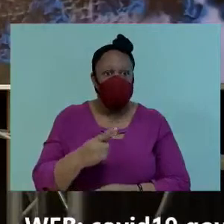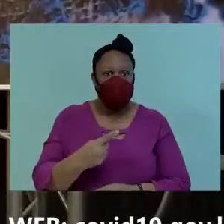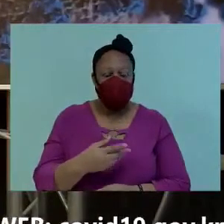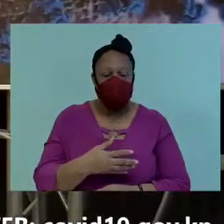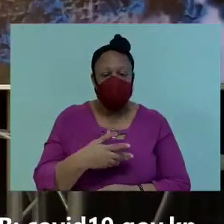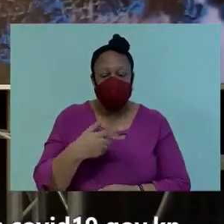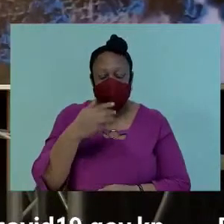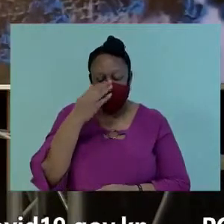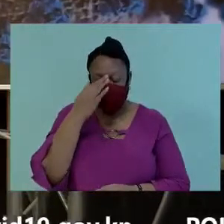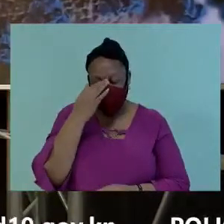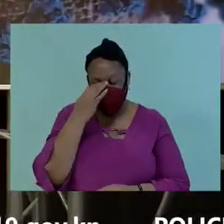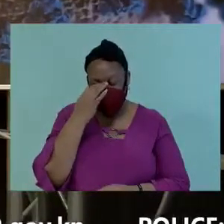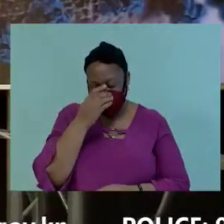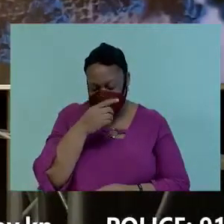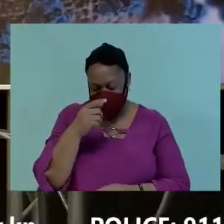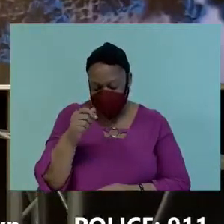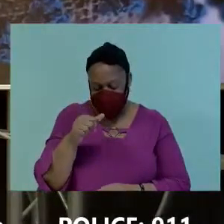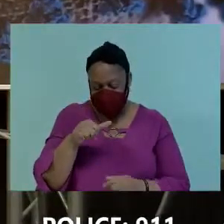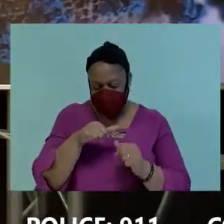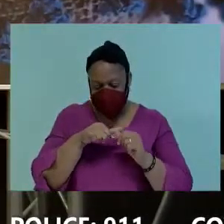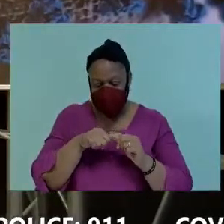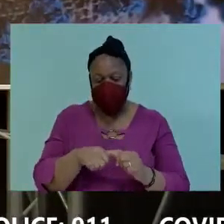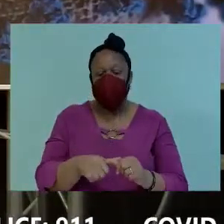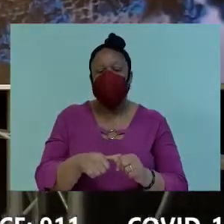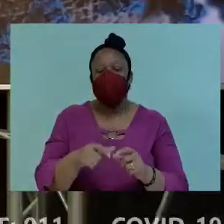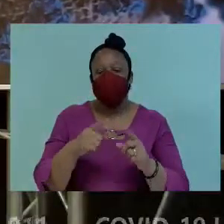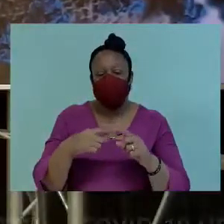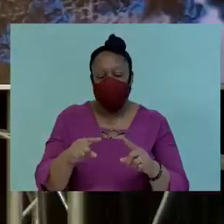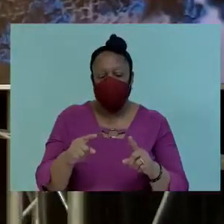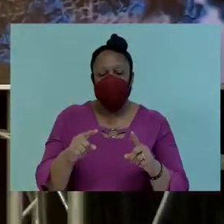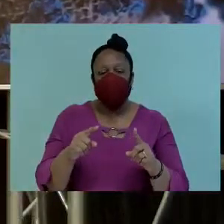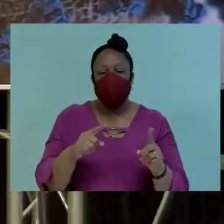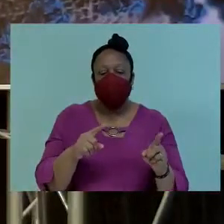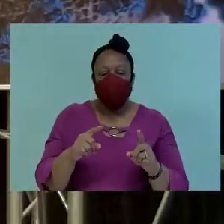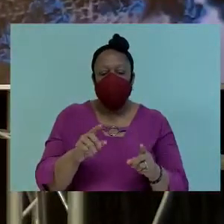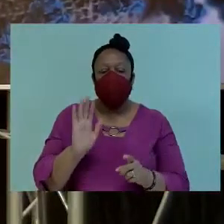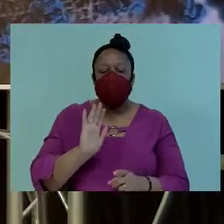Mr. Samuel, continue to carry out your civic